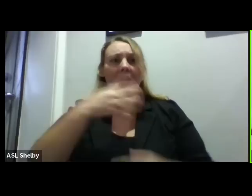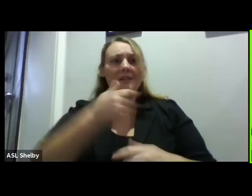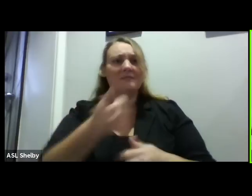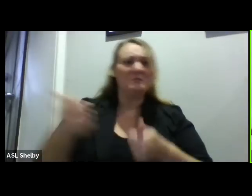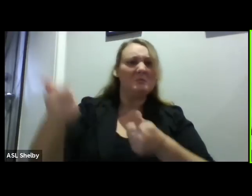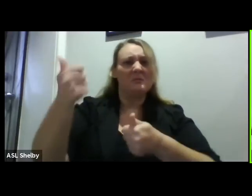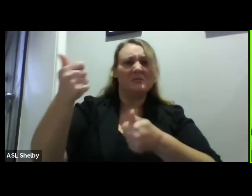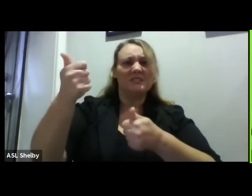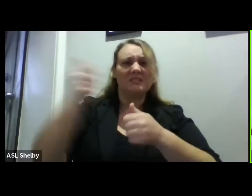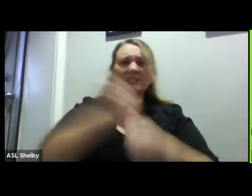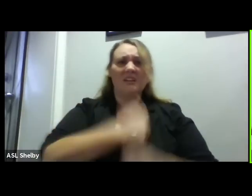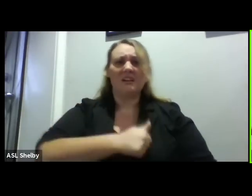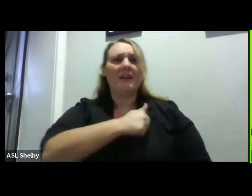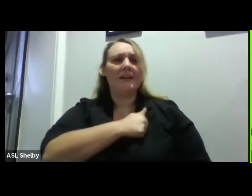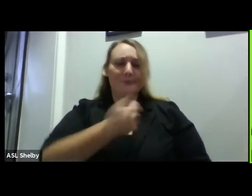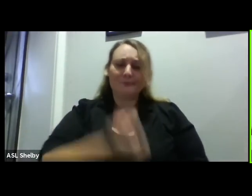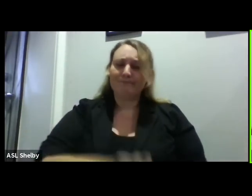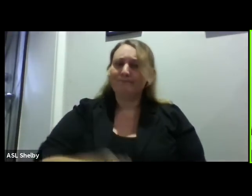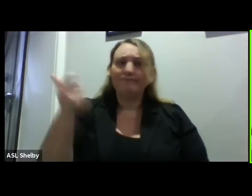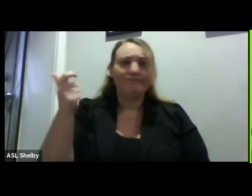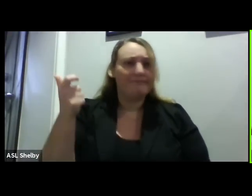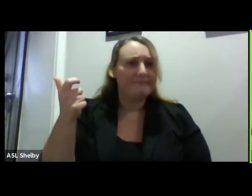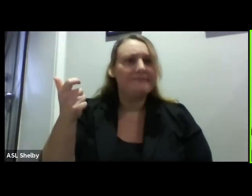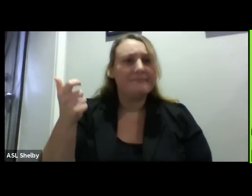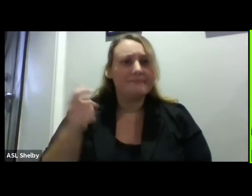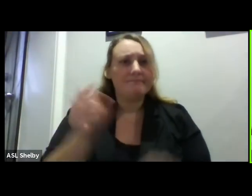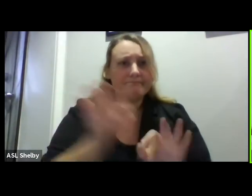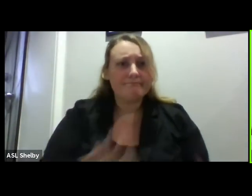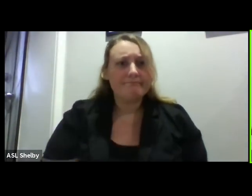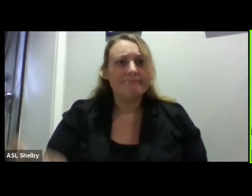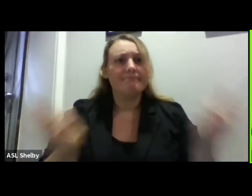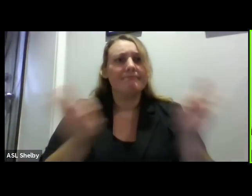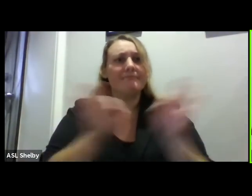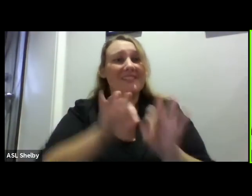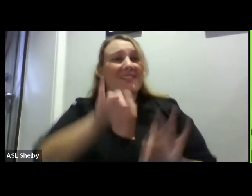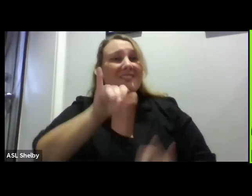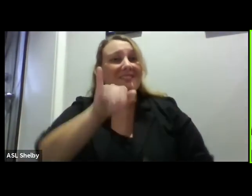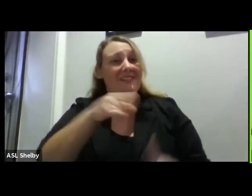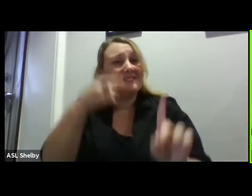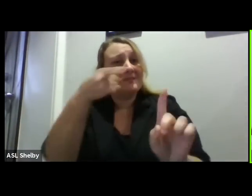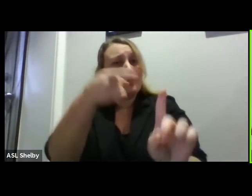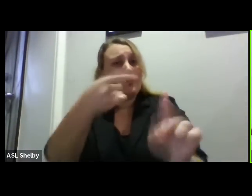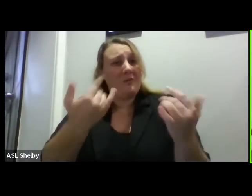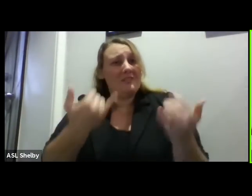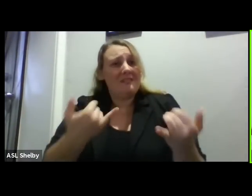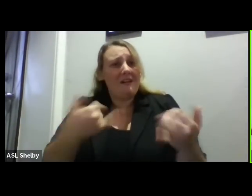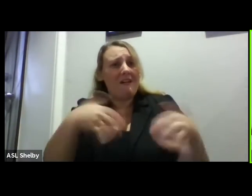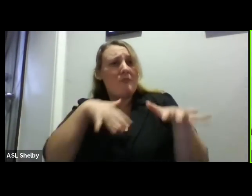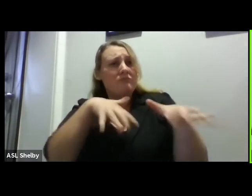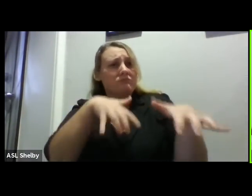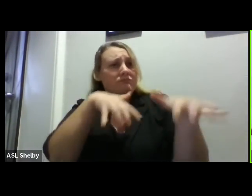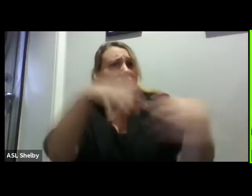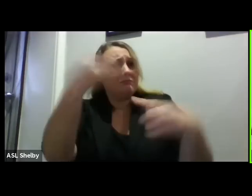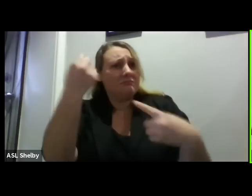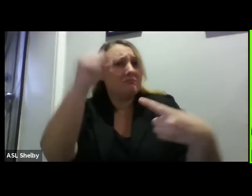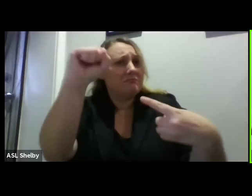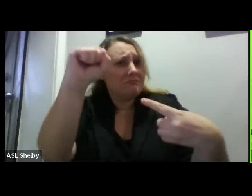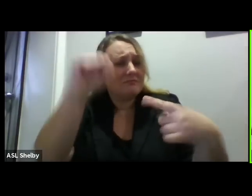externally, as so many are doing right now in the streets with such courage.